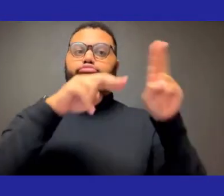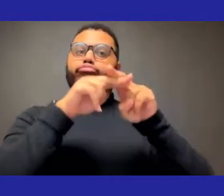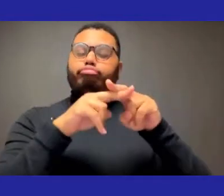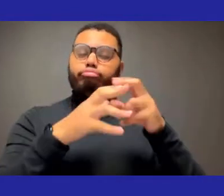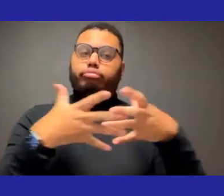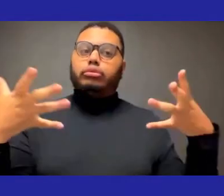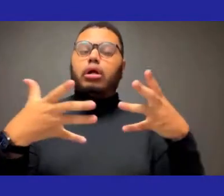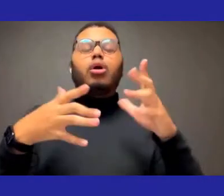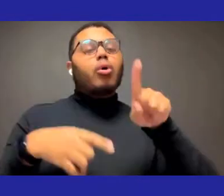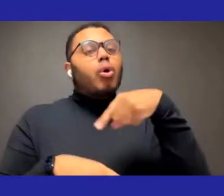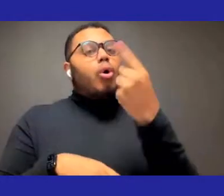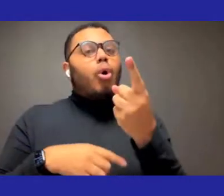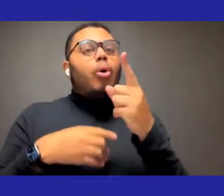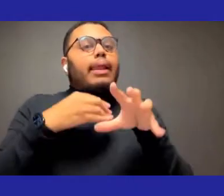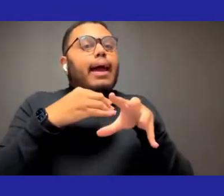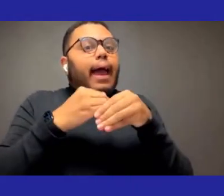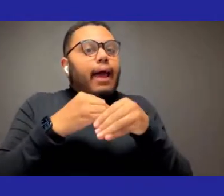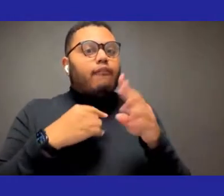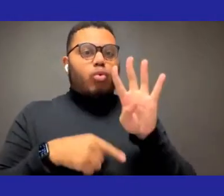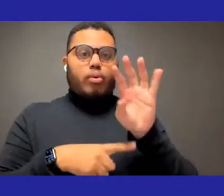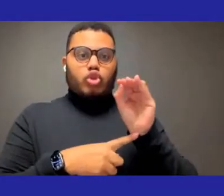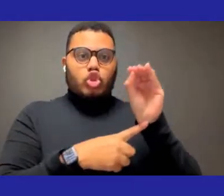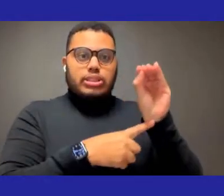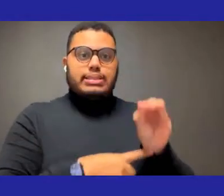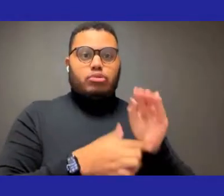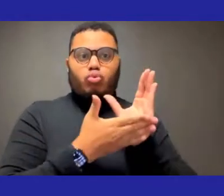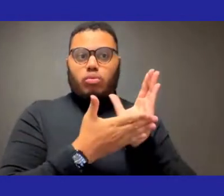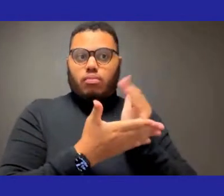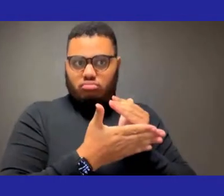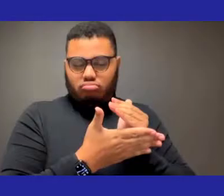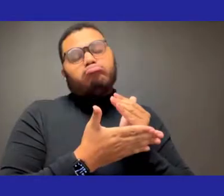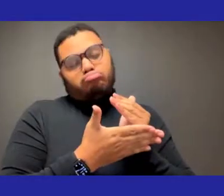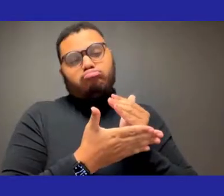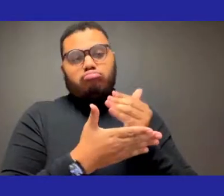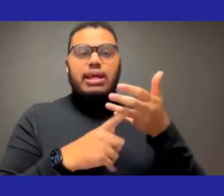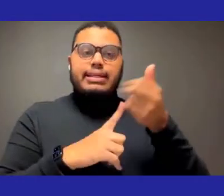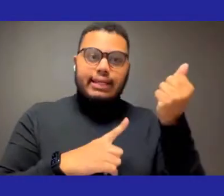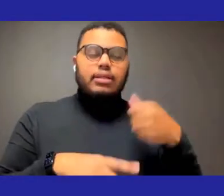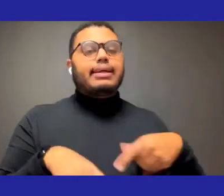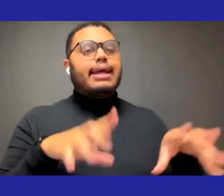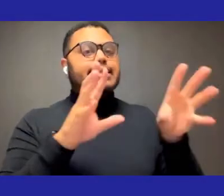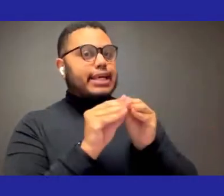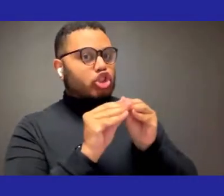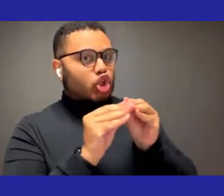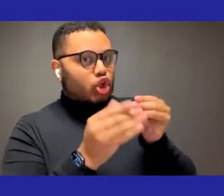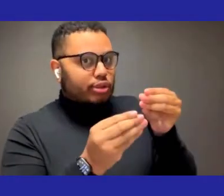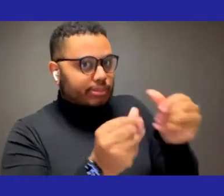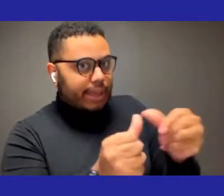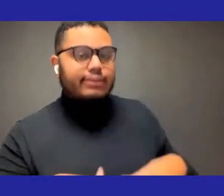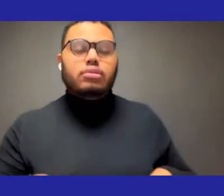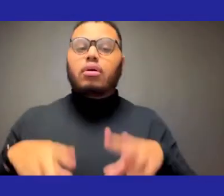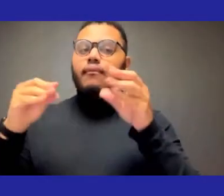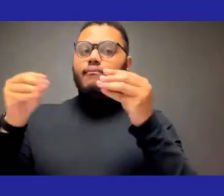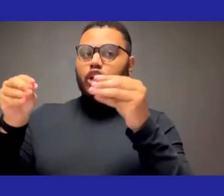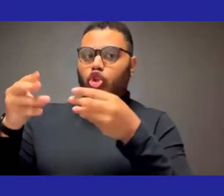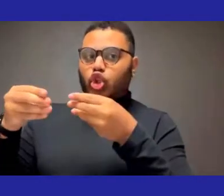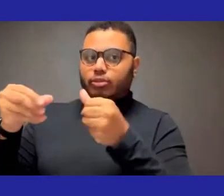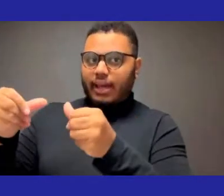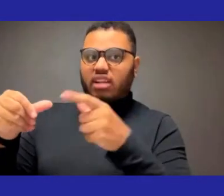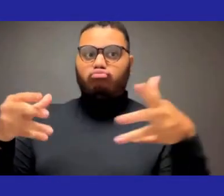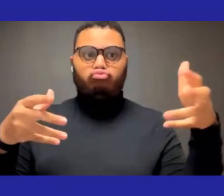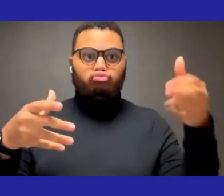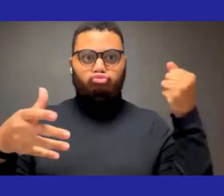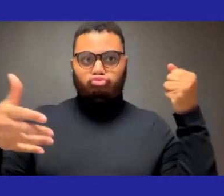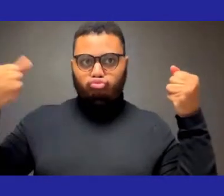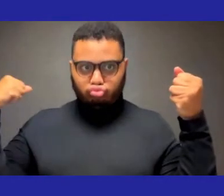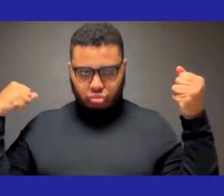4% to the budget after taking away sessional spend, after taking away vendor spend. And so we feel that going